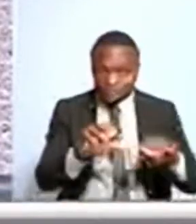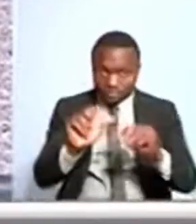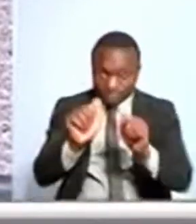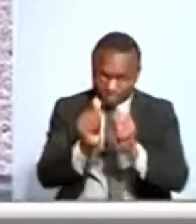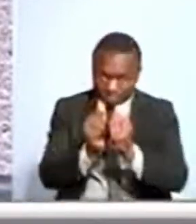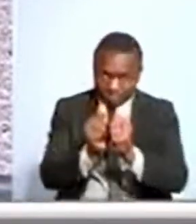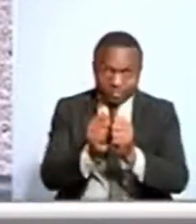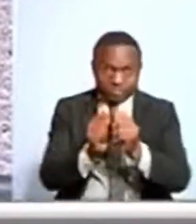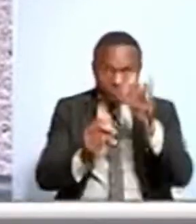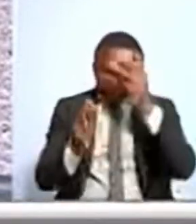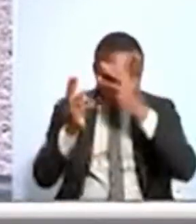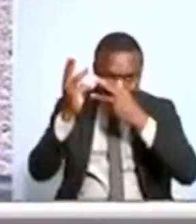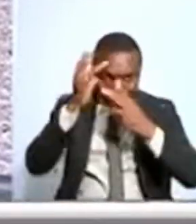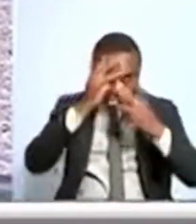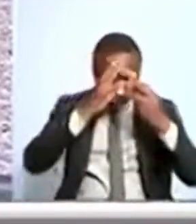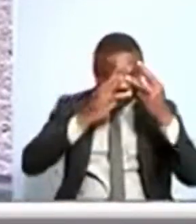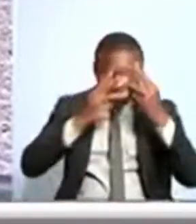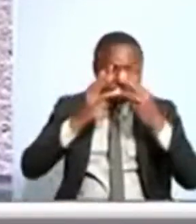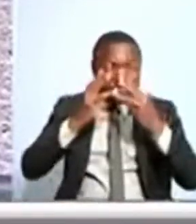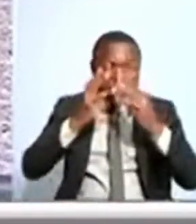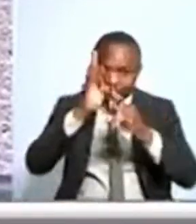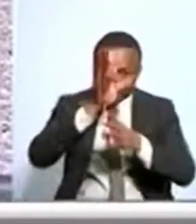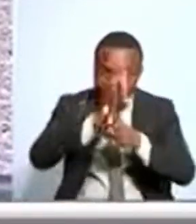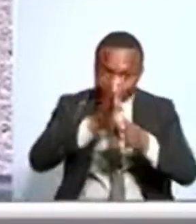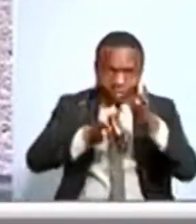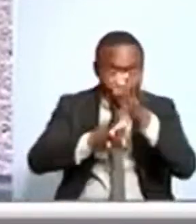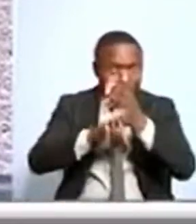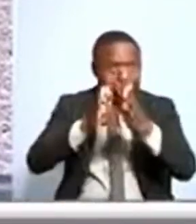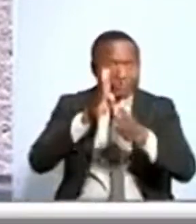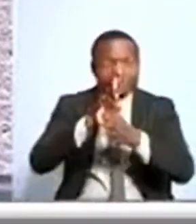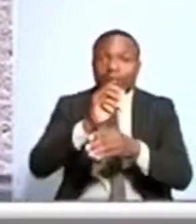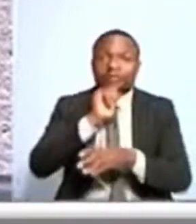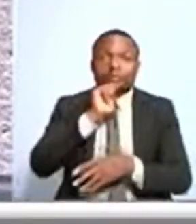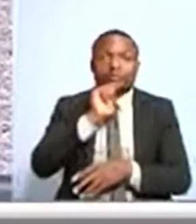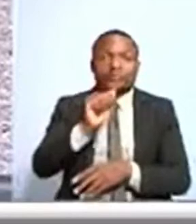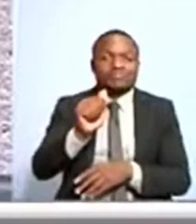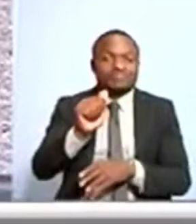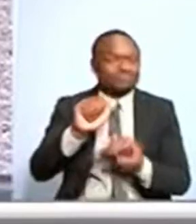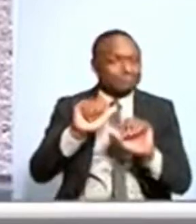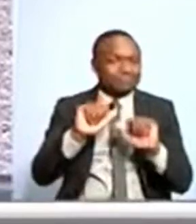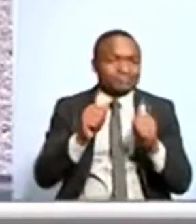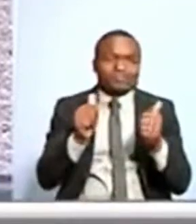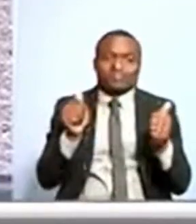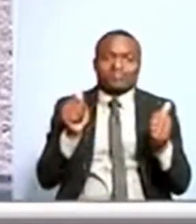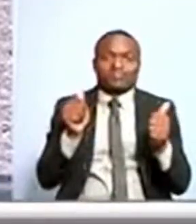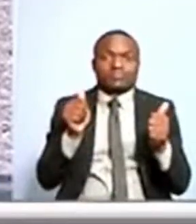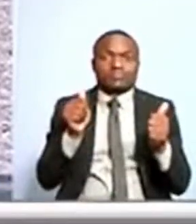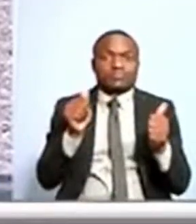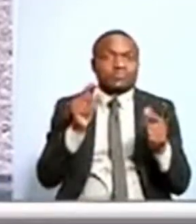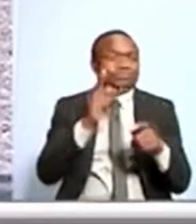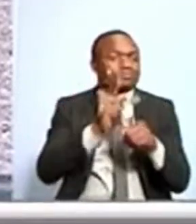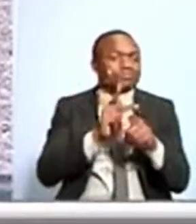the concern over infrastructure that is not well looked after